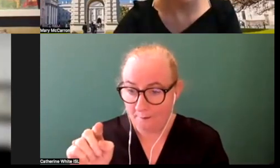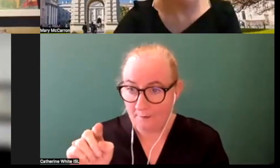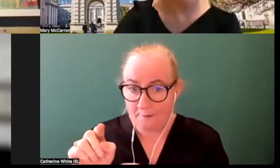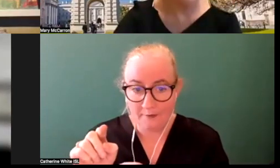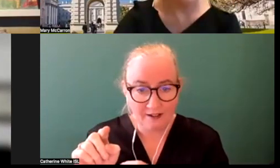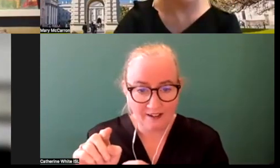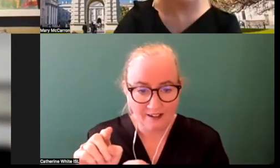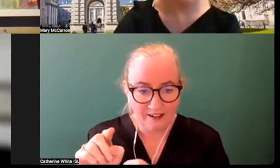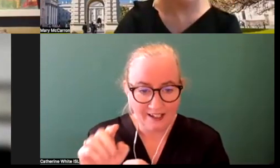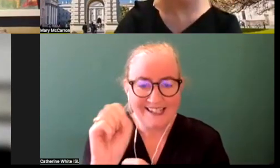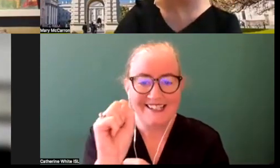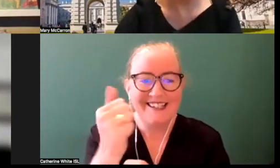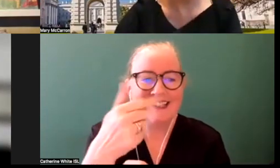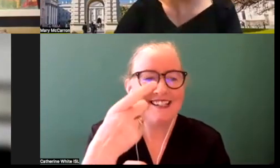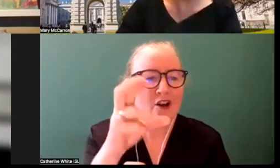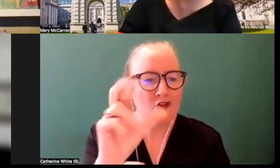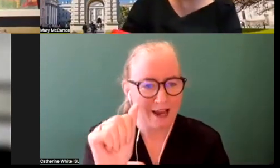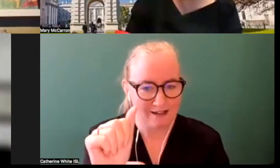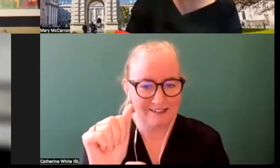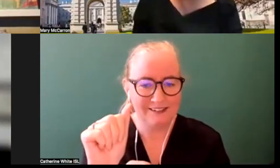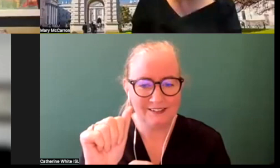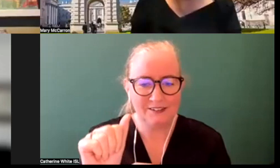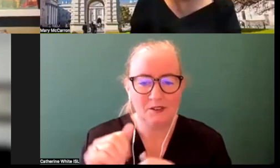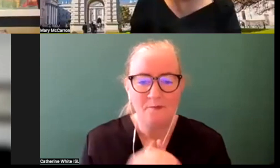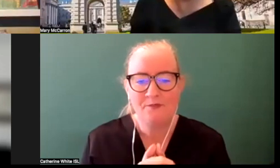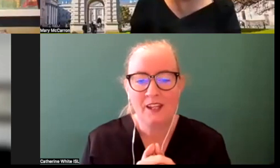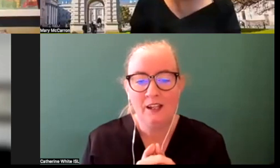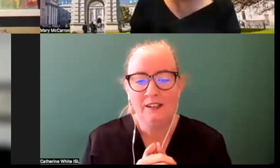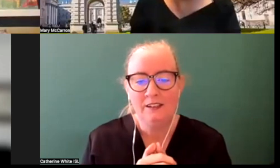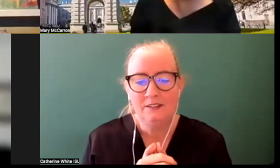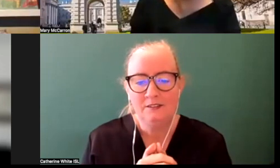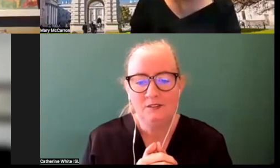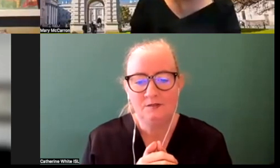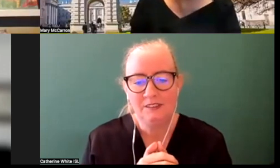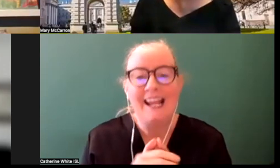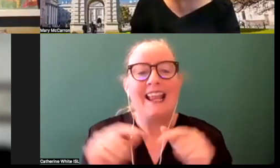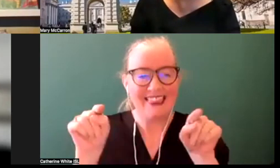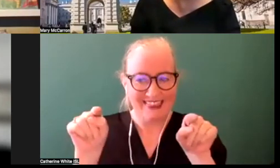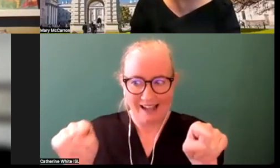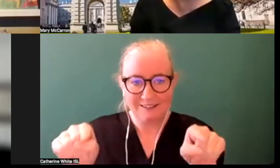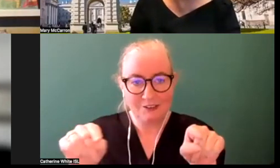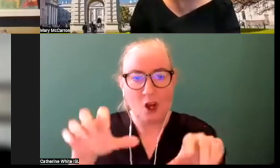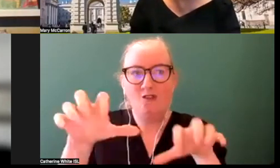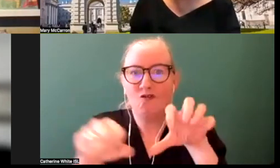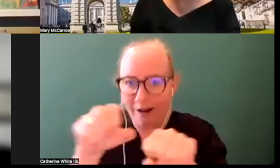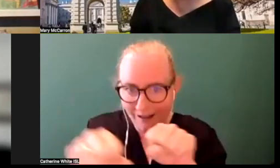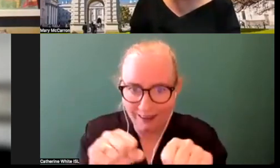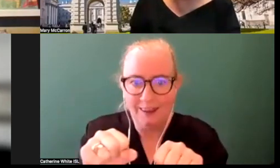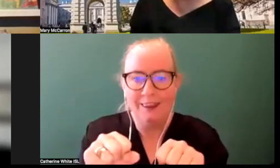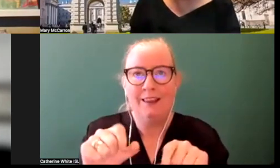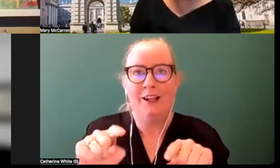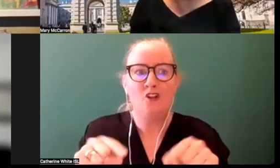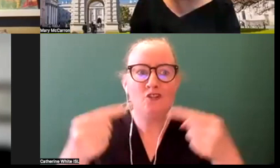Thanks, Rosalyn. I think that what came from the participants, this was a struggle and a challenge across all